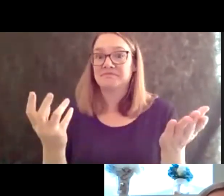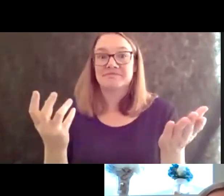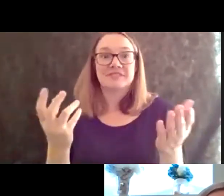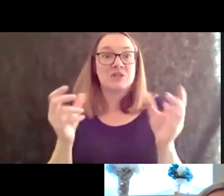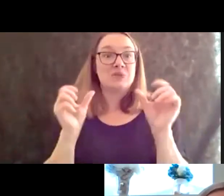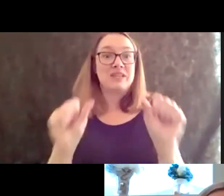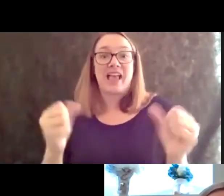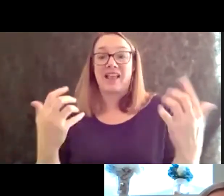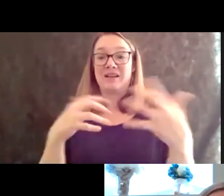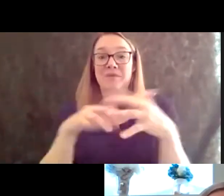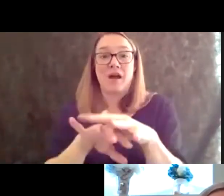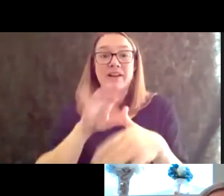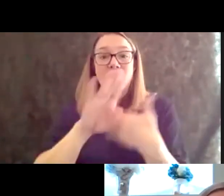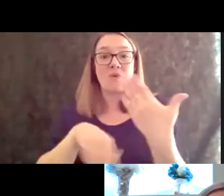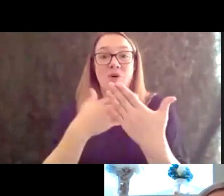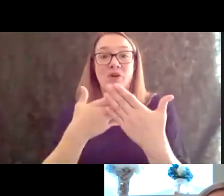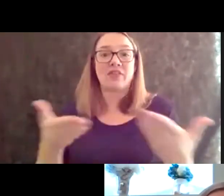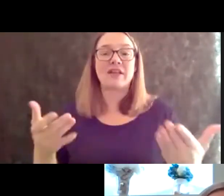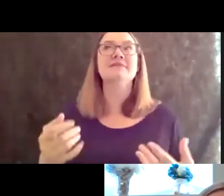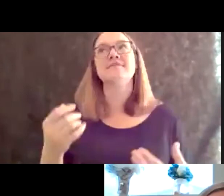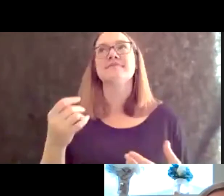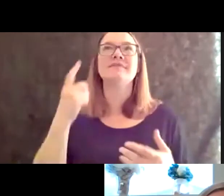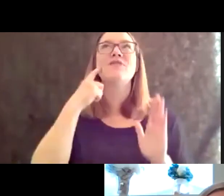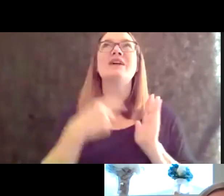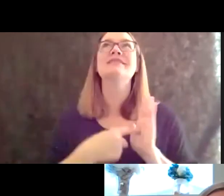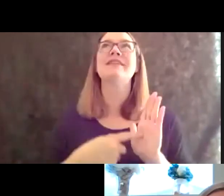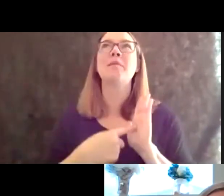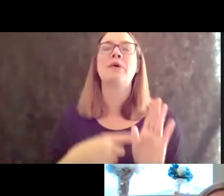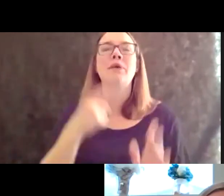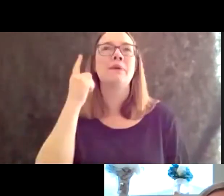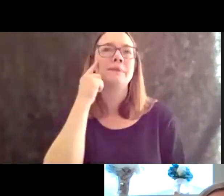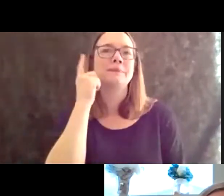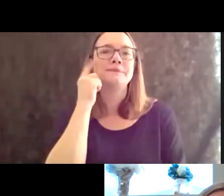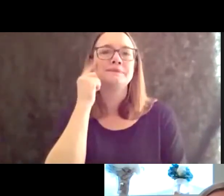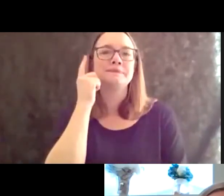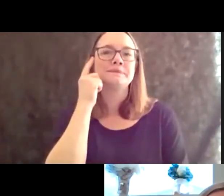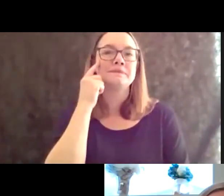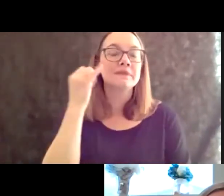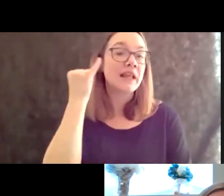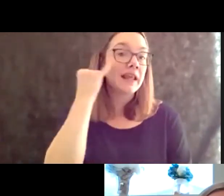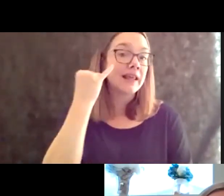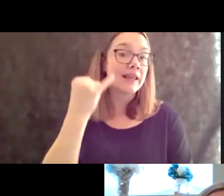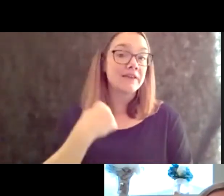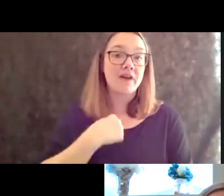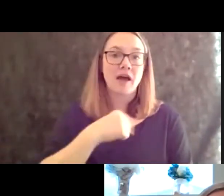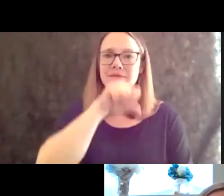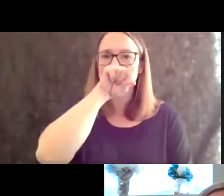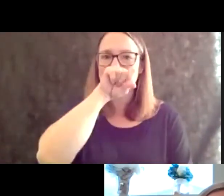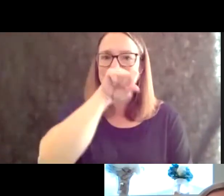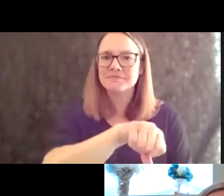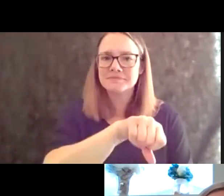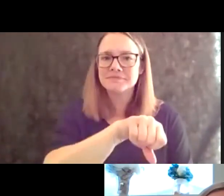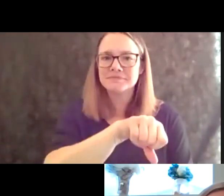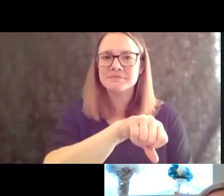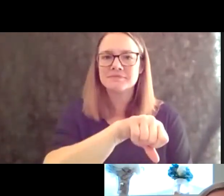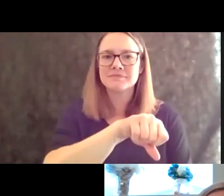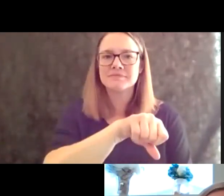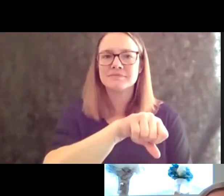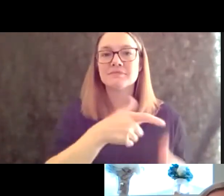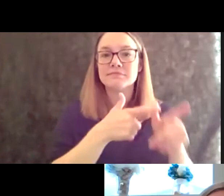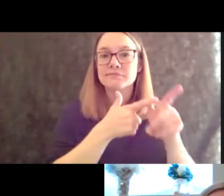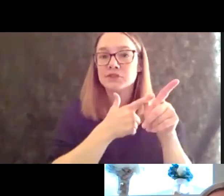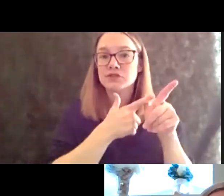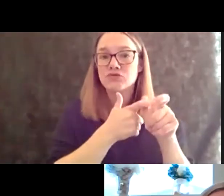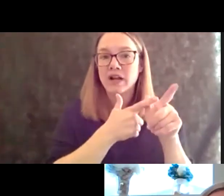So I'm trying to think of an example. If I love running